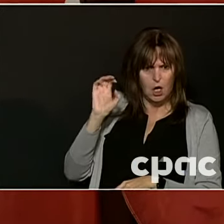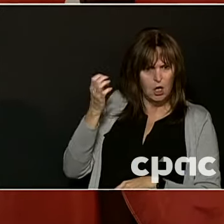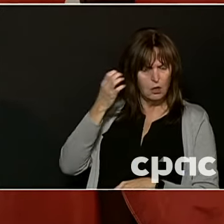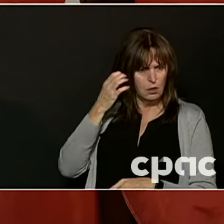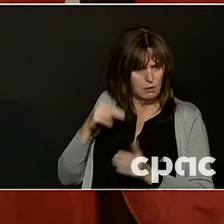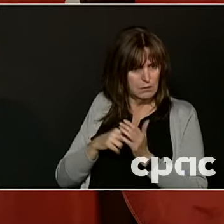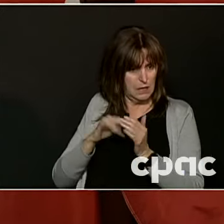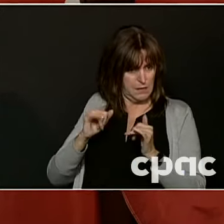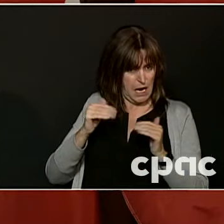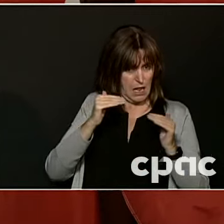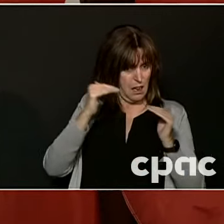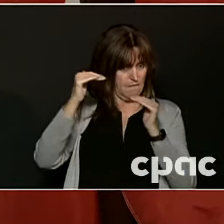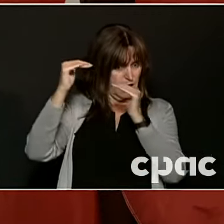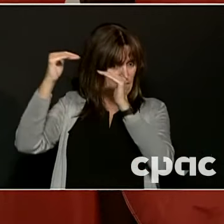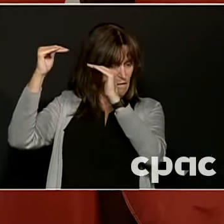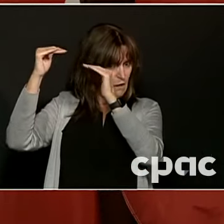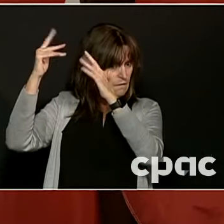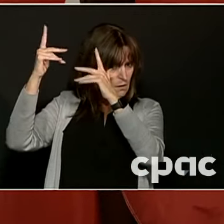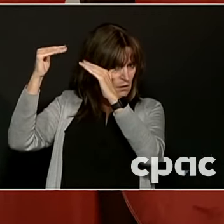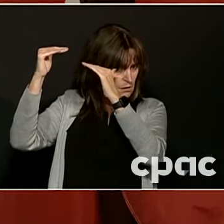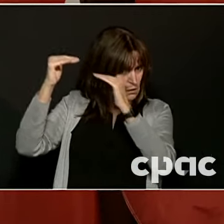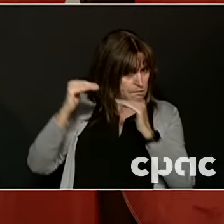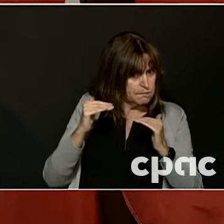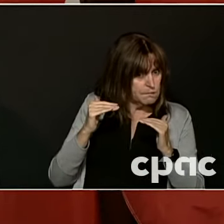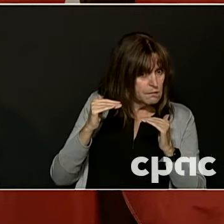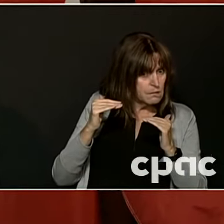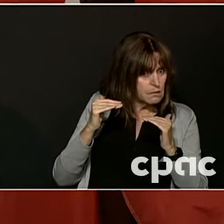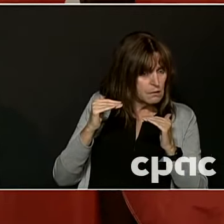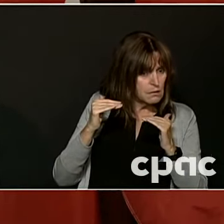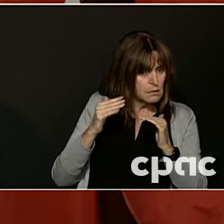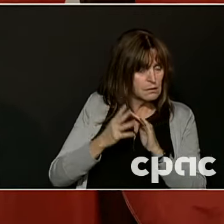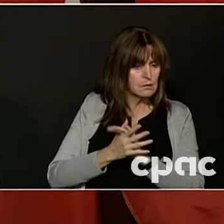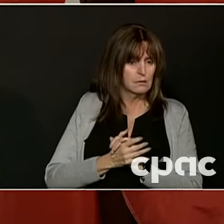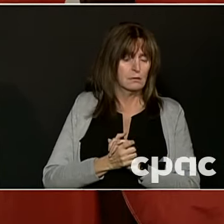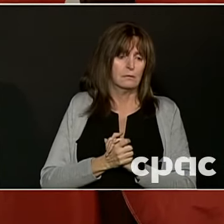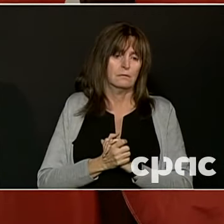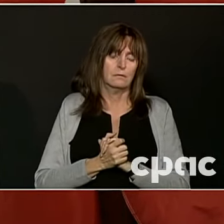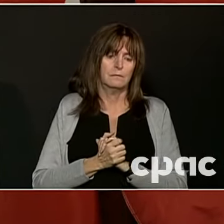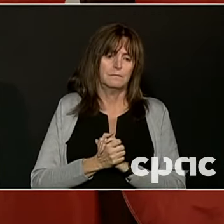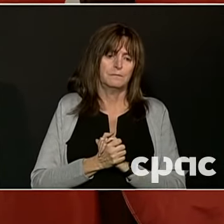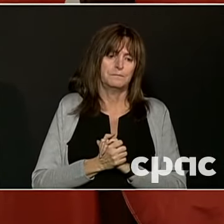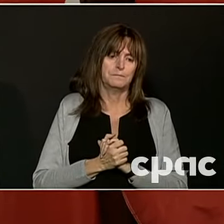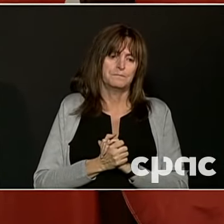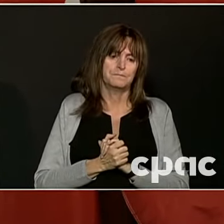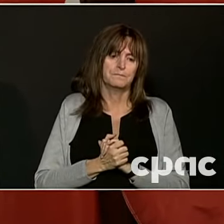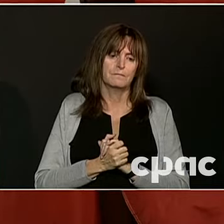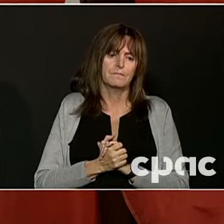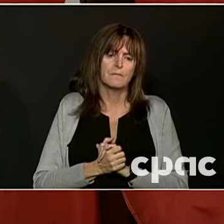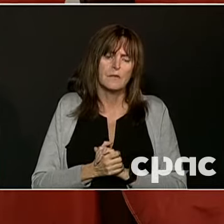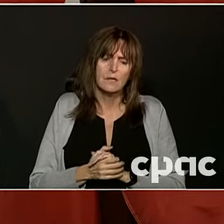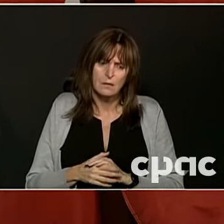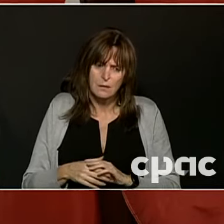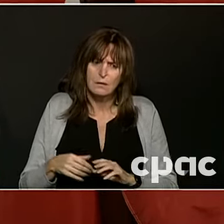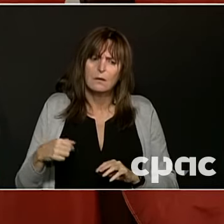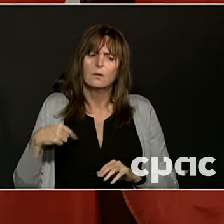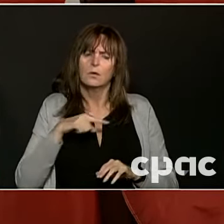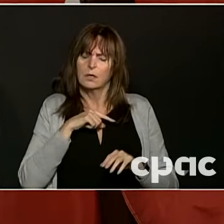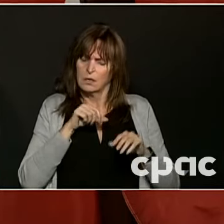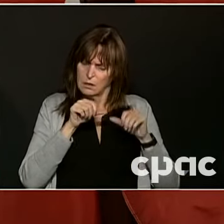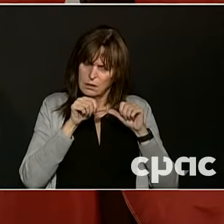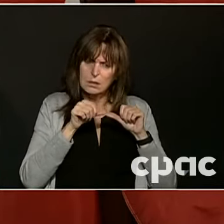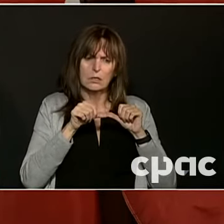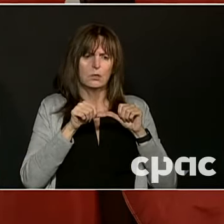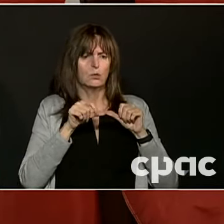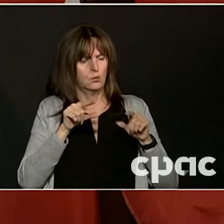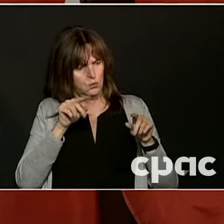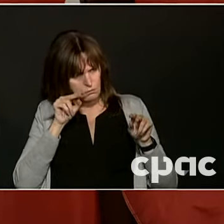down? We're going to be asking our table to keep looking at what's happening. We have the model, a framework has not been out